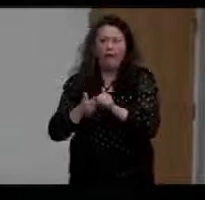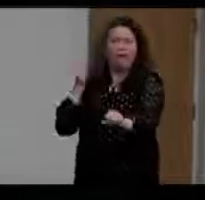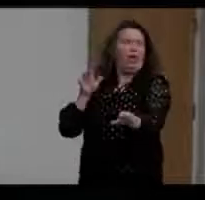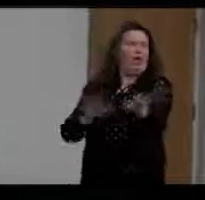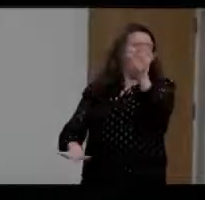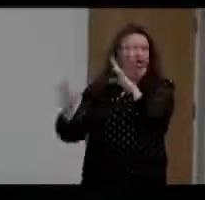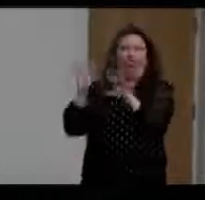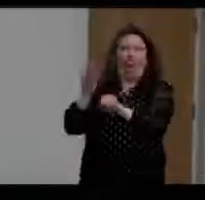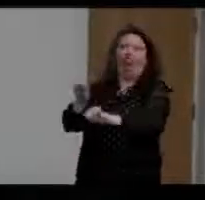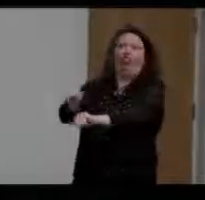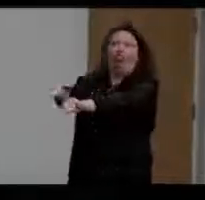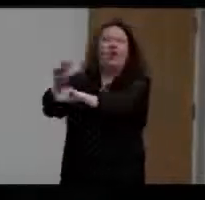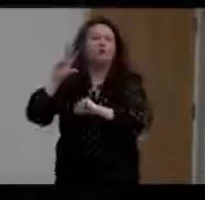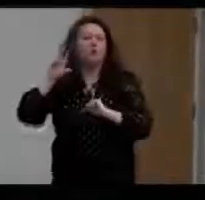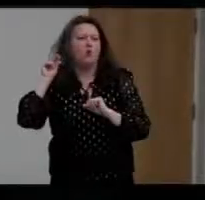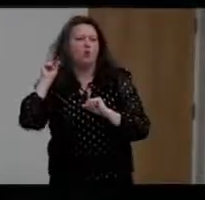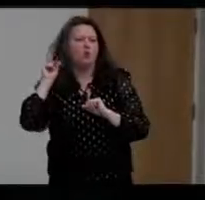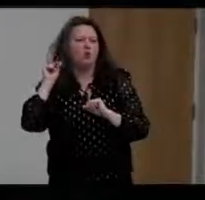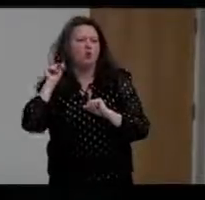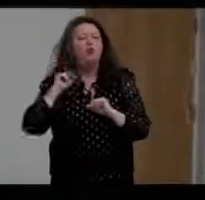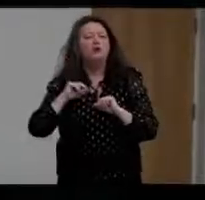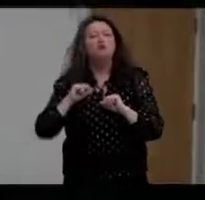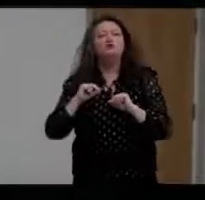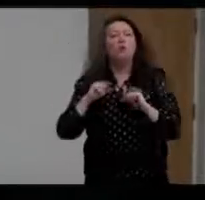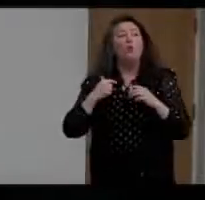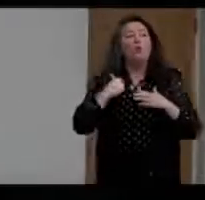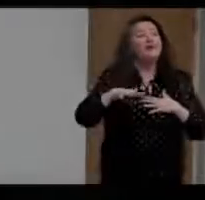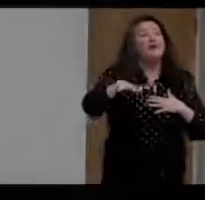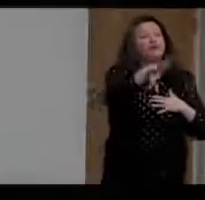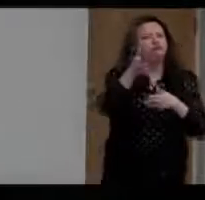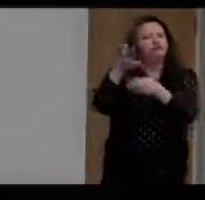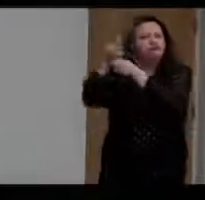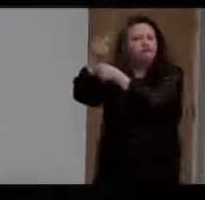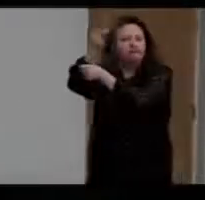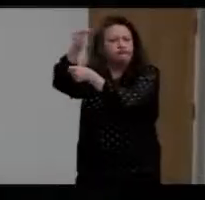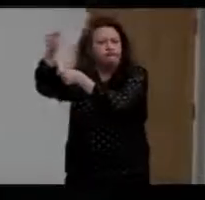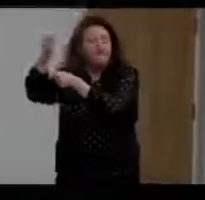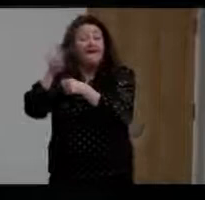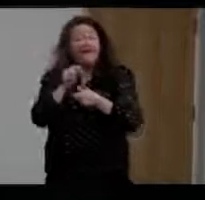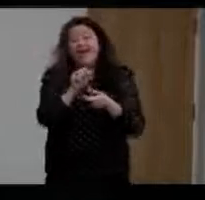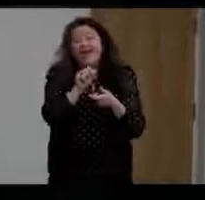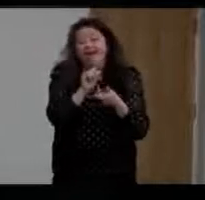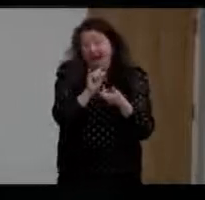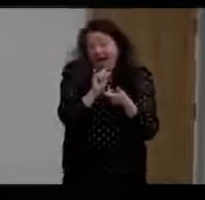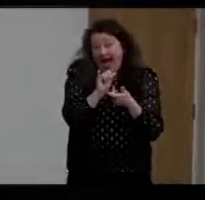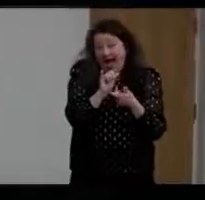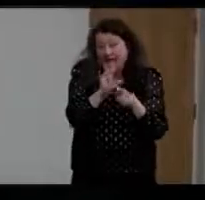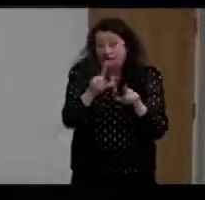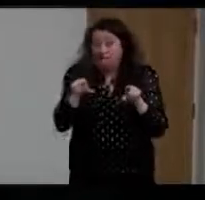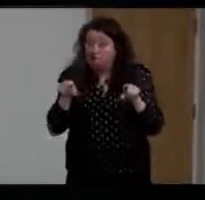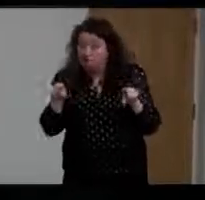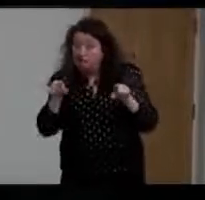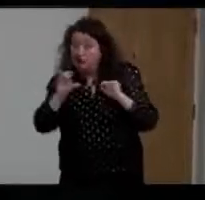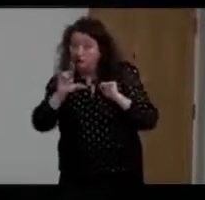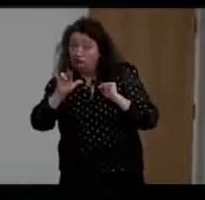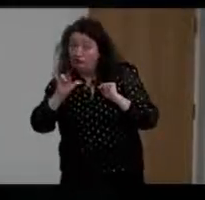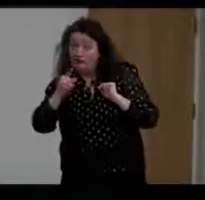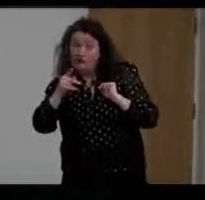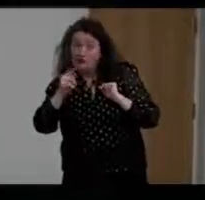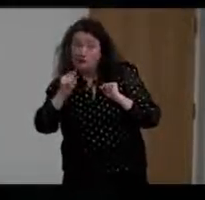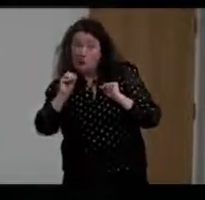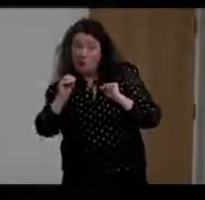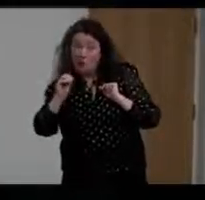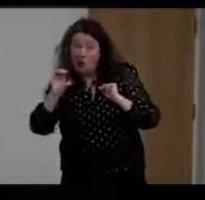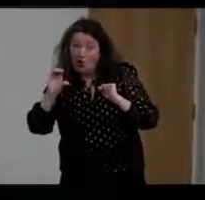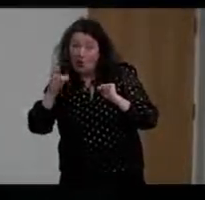et cetera, and the like. To state the obvious, AI has something in common with cryptocurrency, and that is that one of